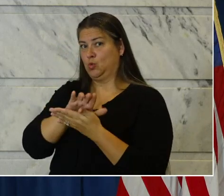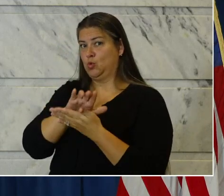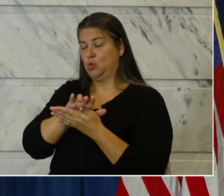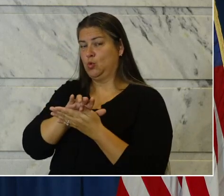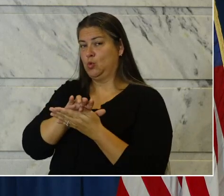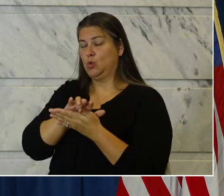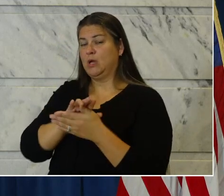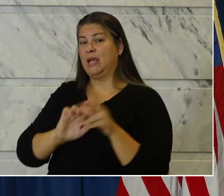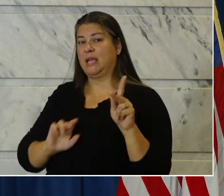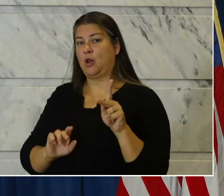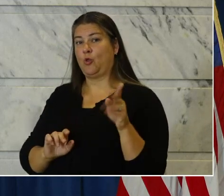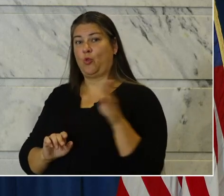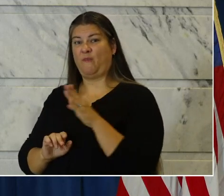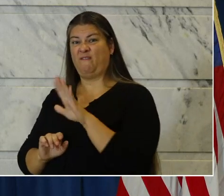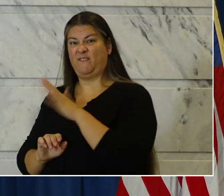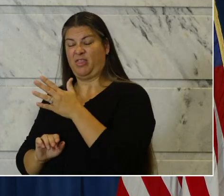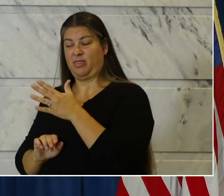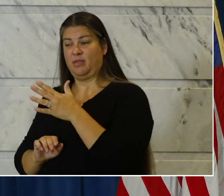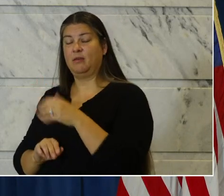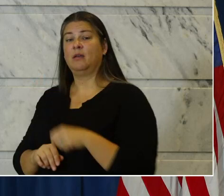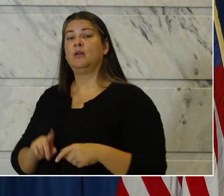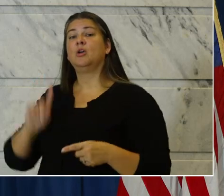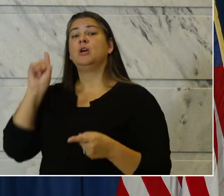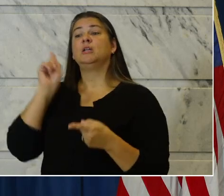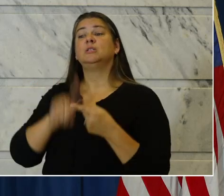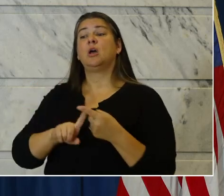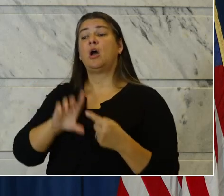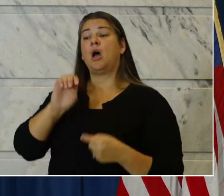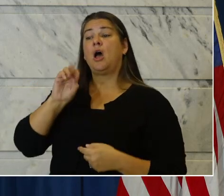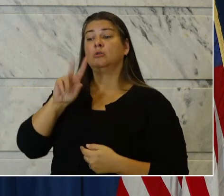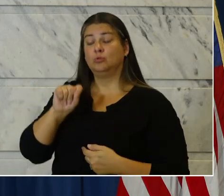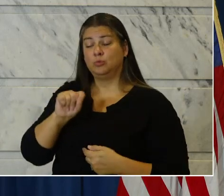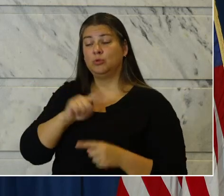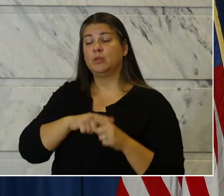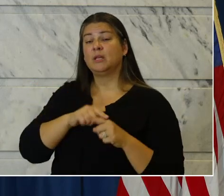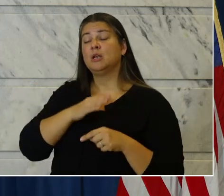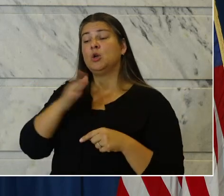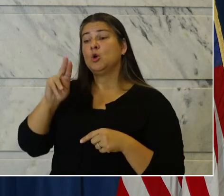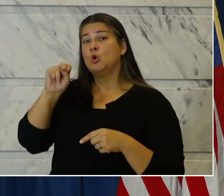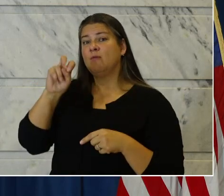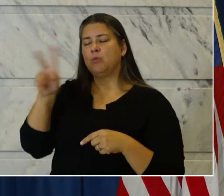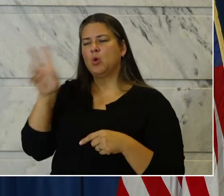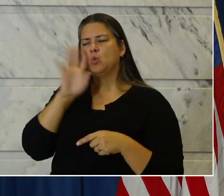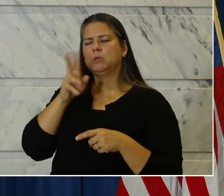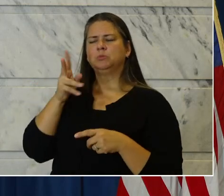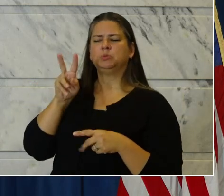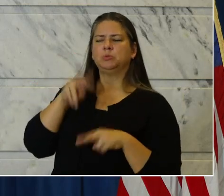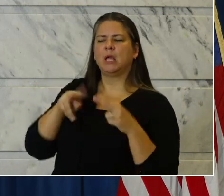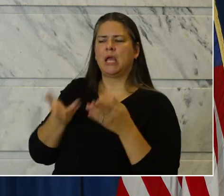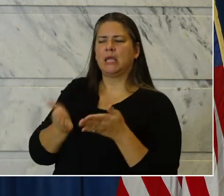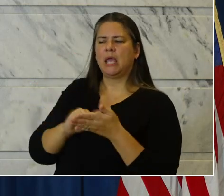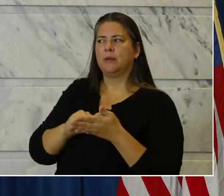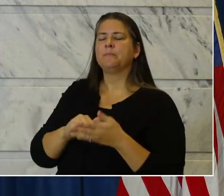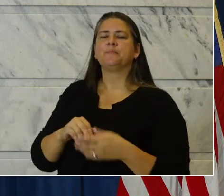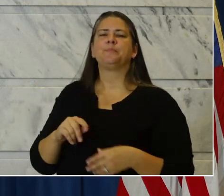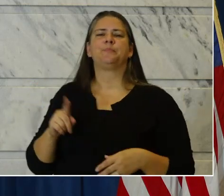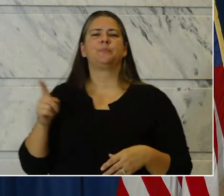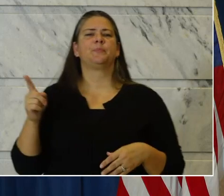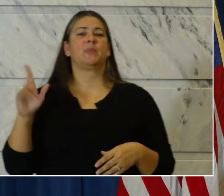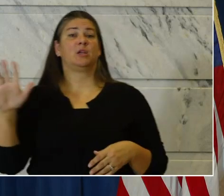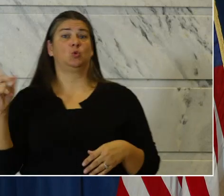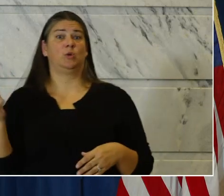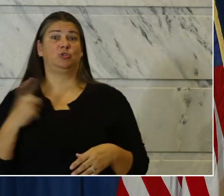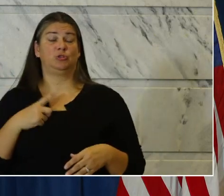in mid-October, and then evaluate whether they come November. What is your reaction to that? The question is Fayette County